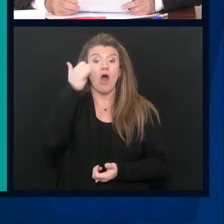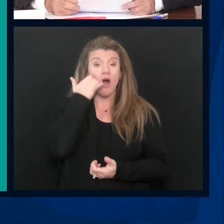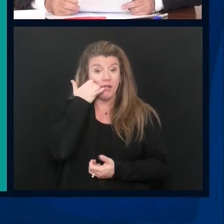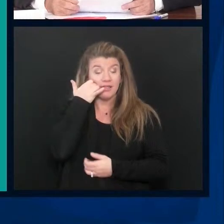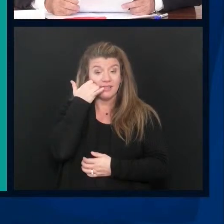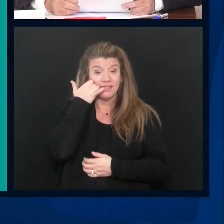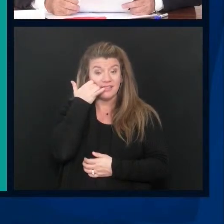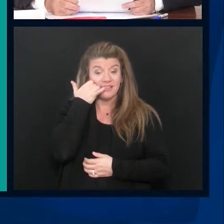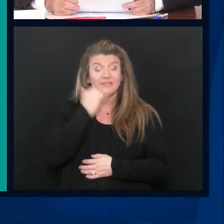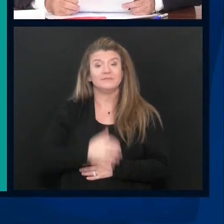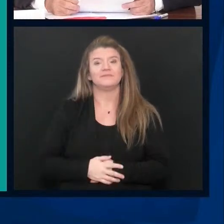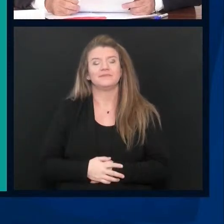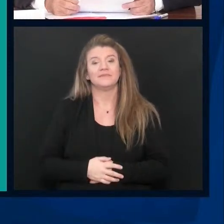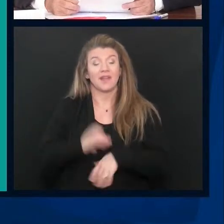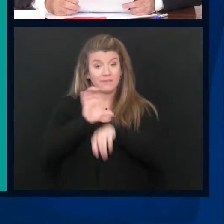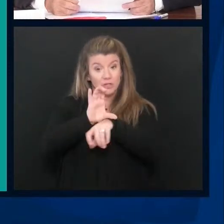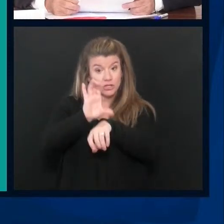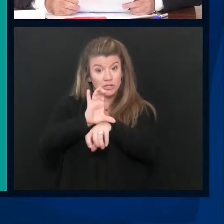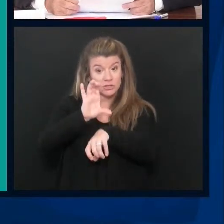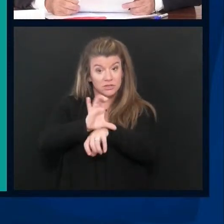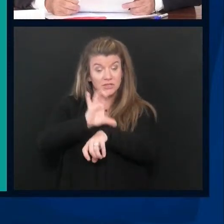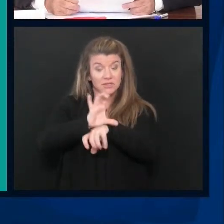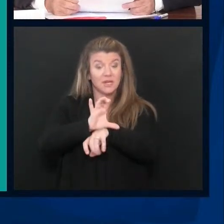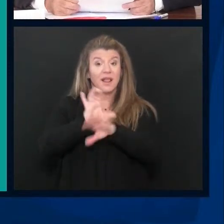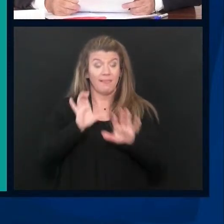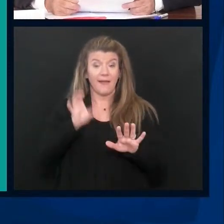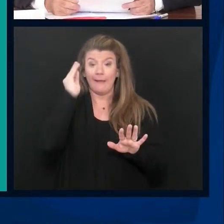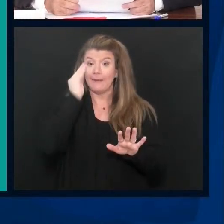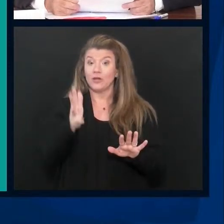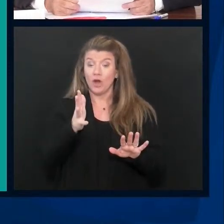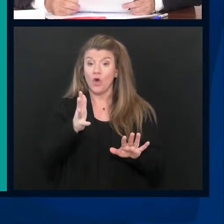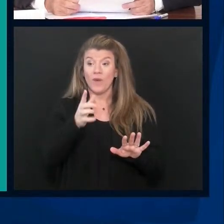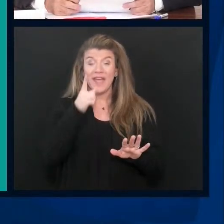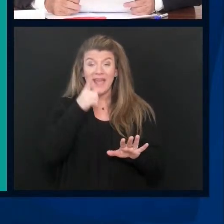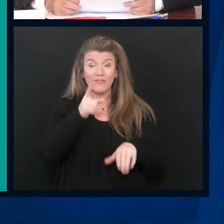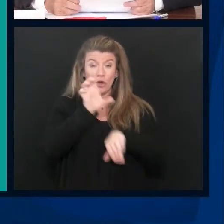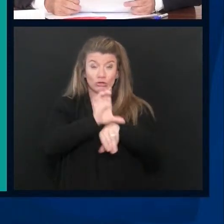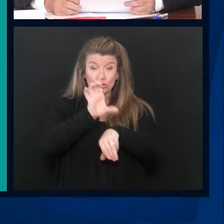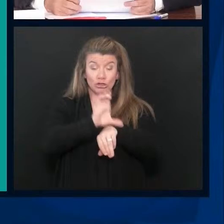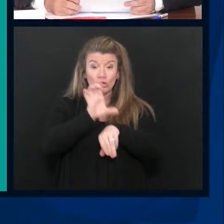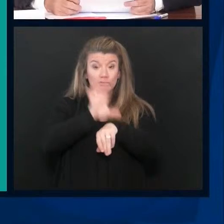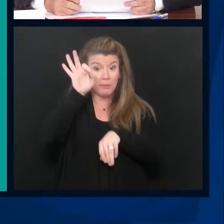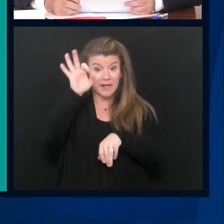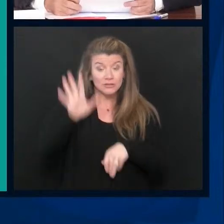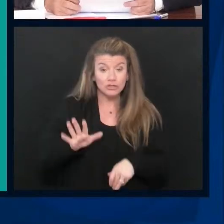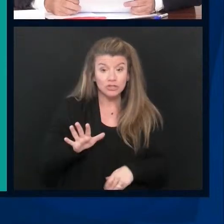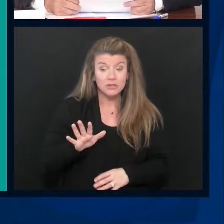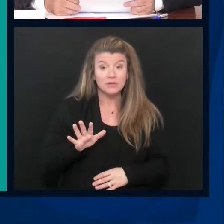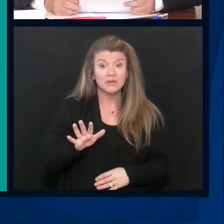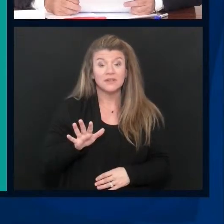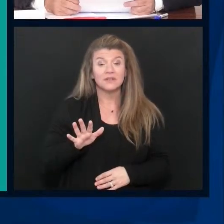call. From the standpoint of our churches, if, like I said, if you're a church pastor and